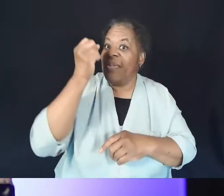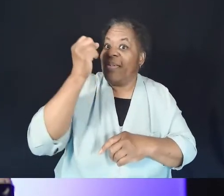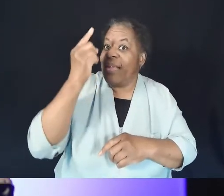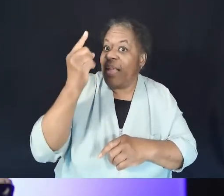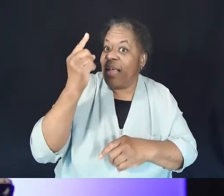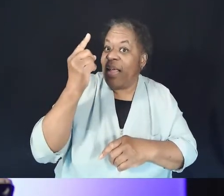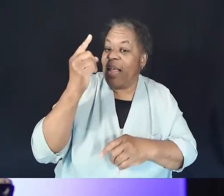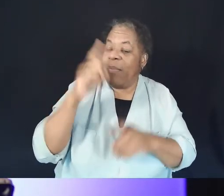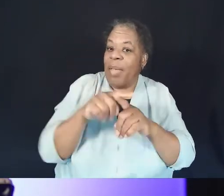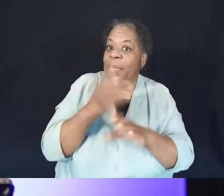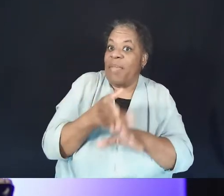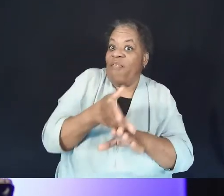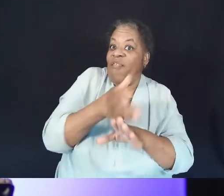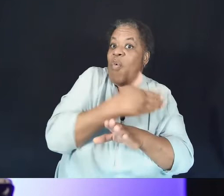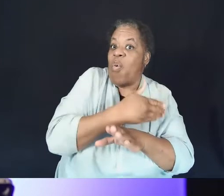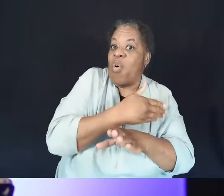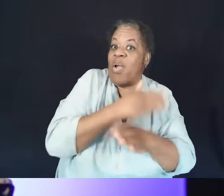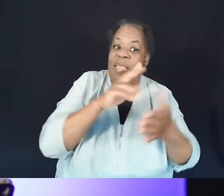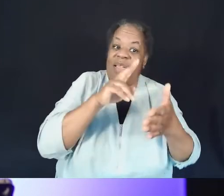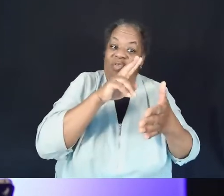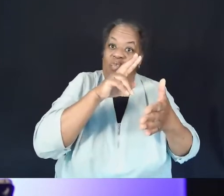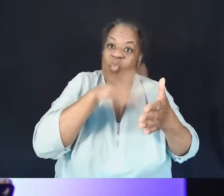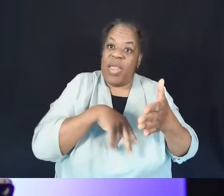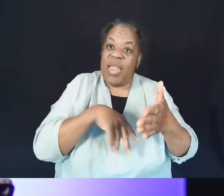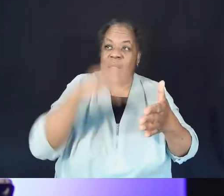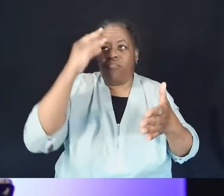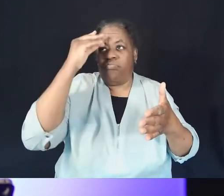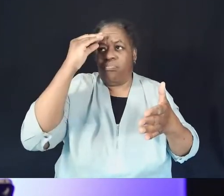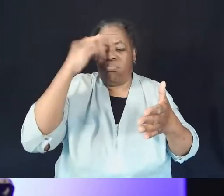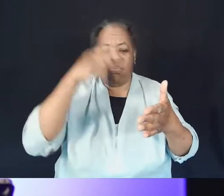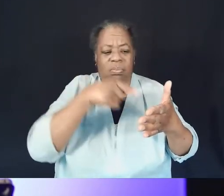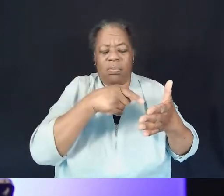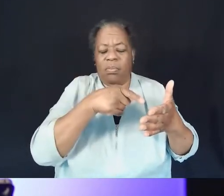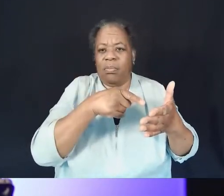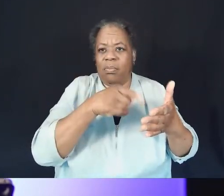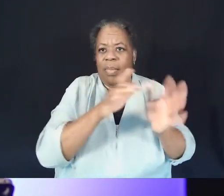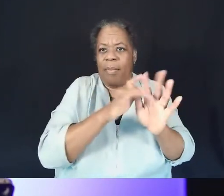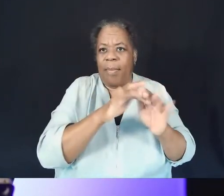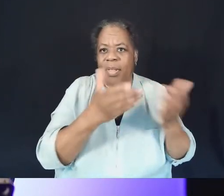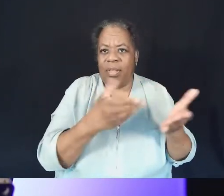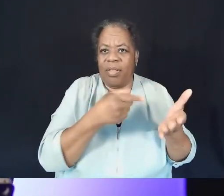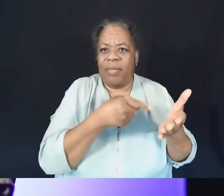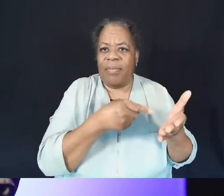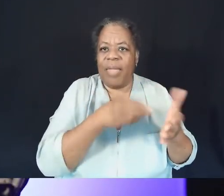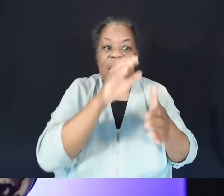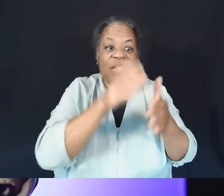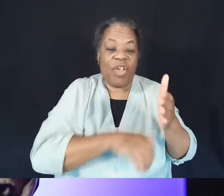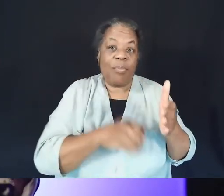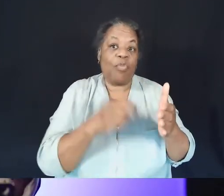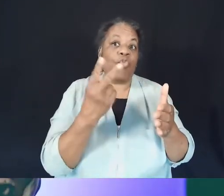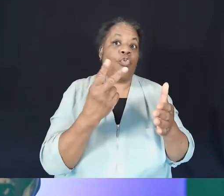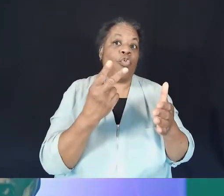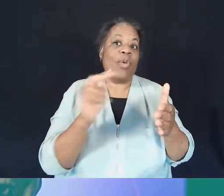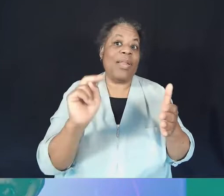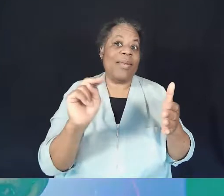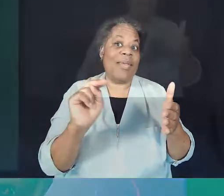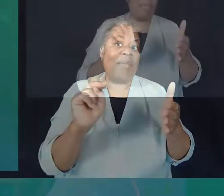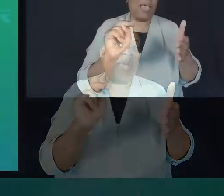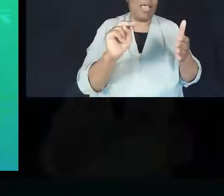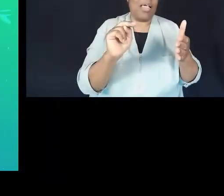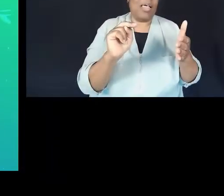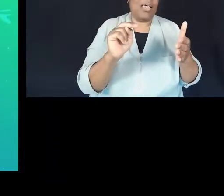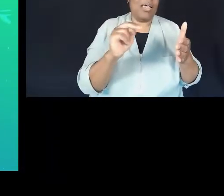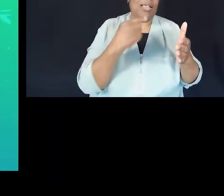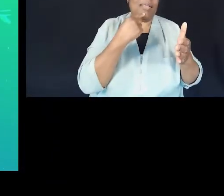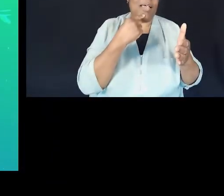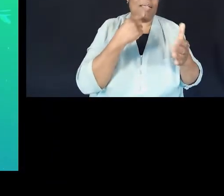we do, let's read and consider the text a bit more. Chapter 2 opens up very dramatically. And it says, in the